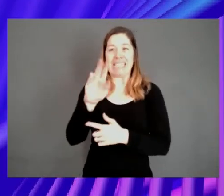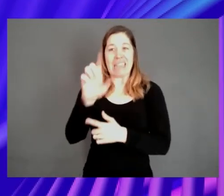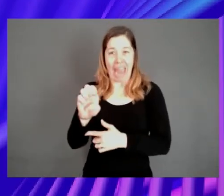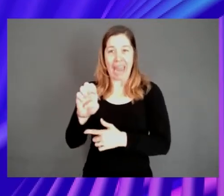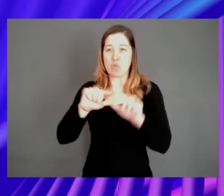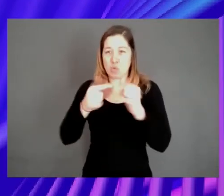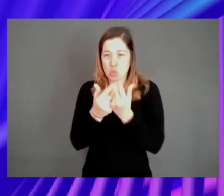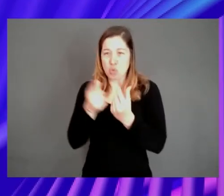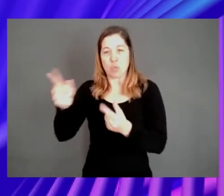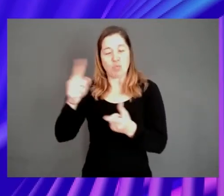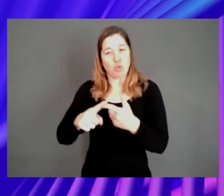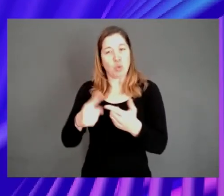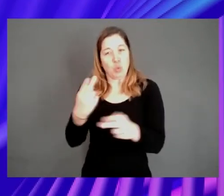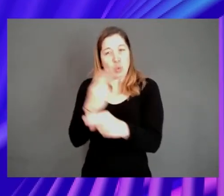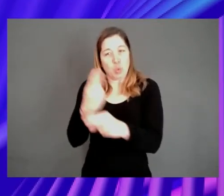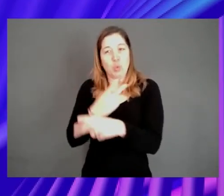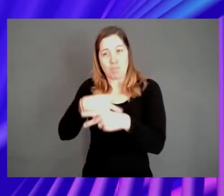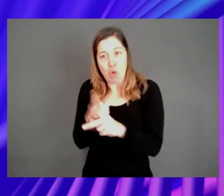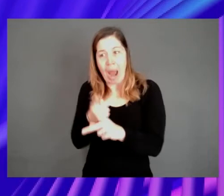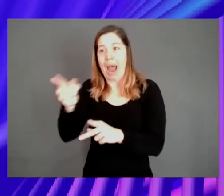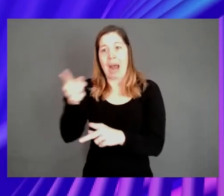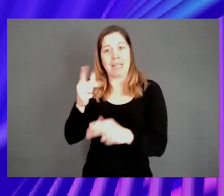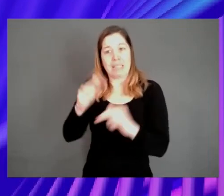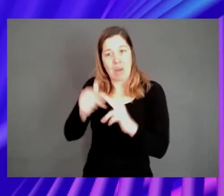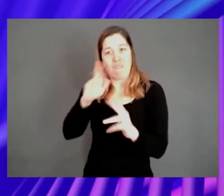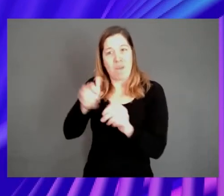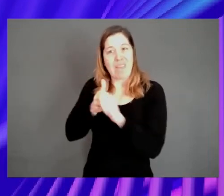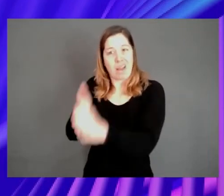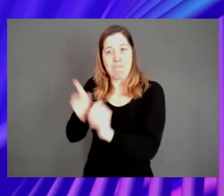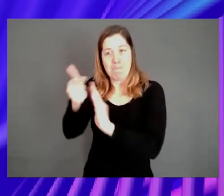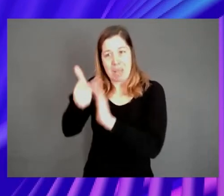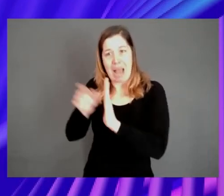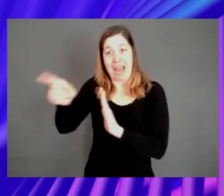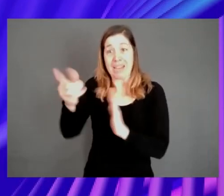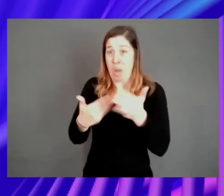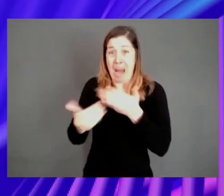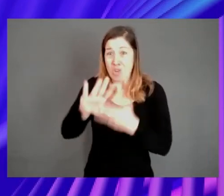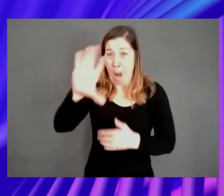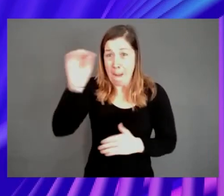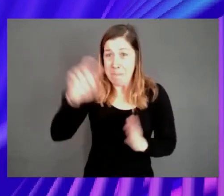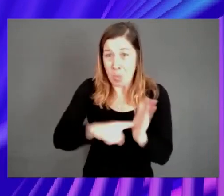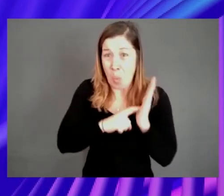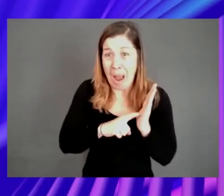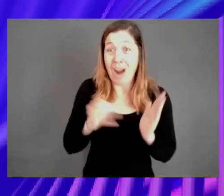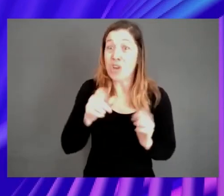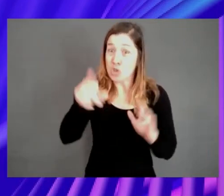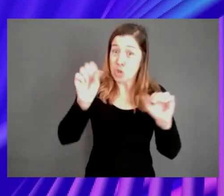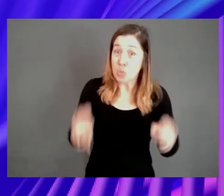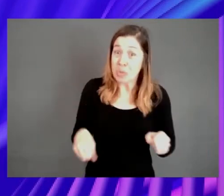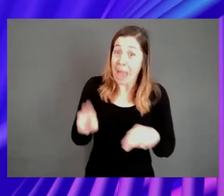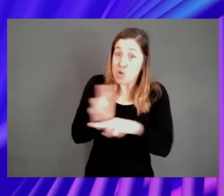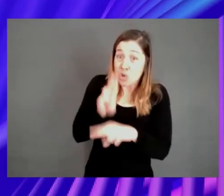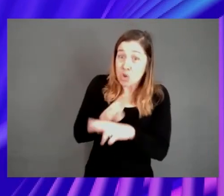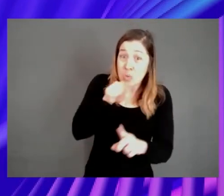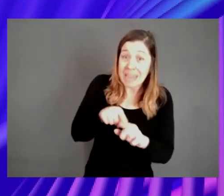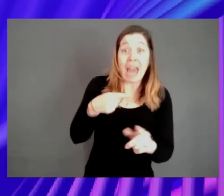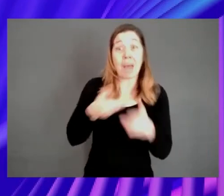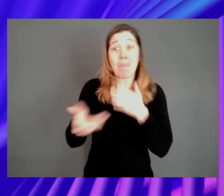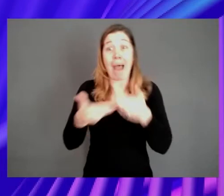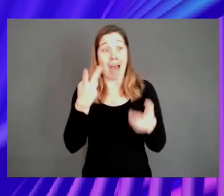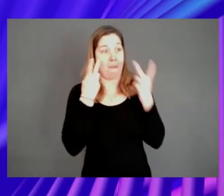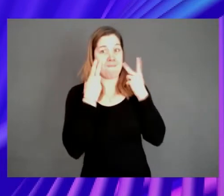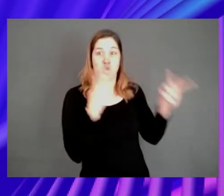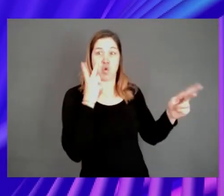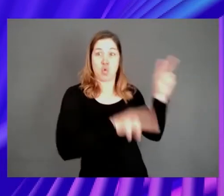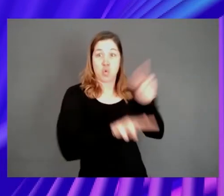to the compliance that your customer or your company requires. And you can consume them either through the GUI, through